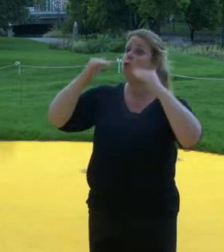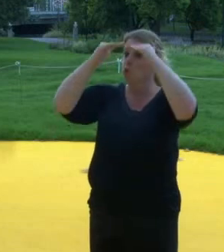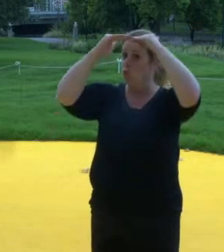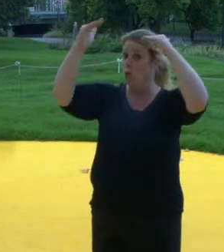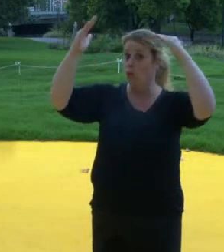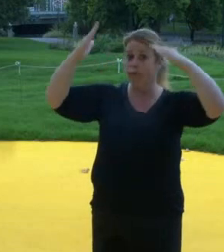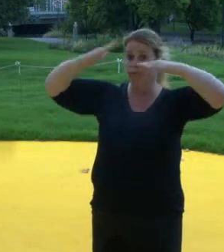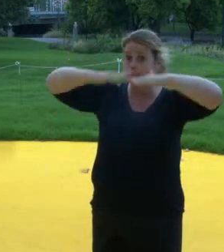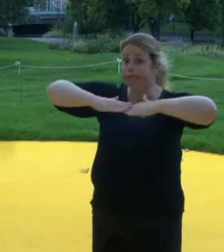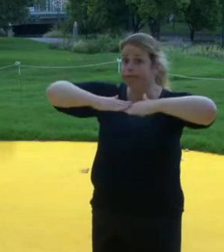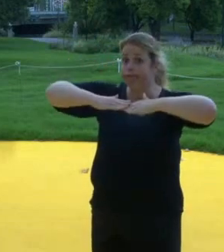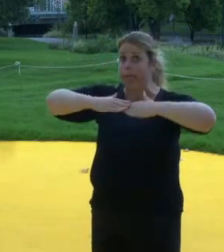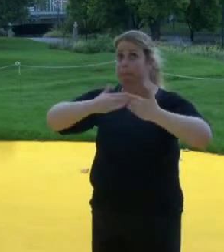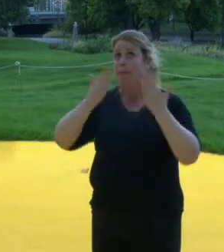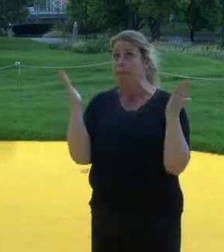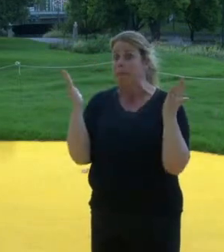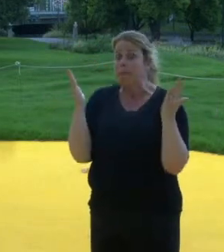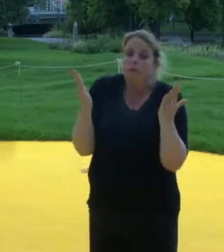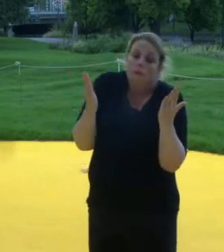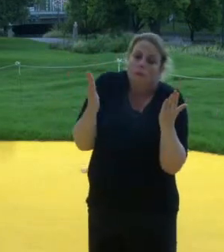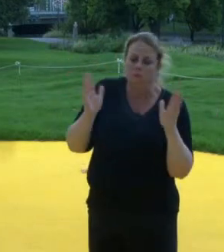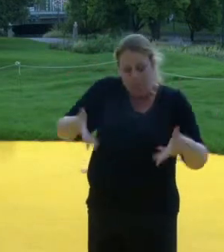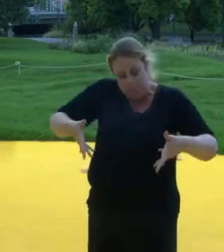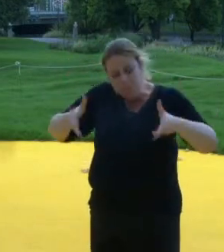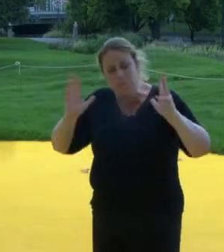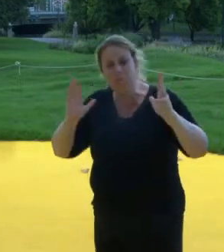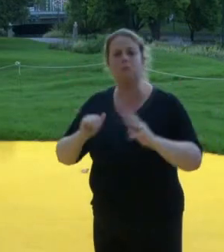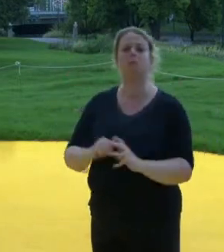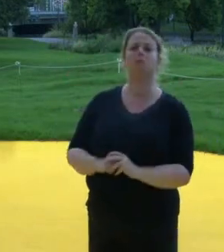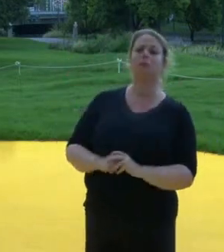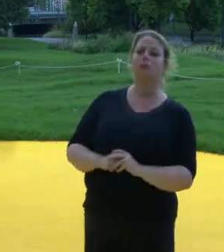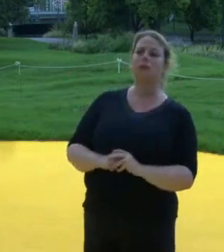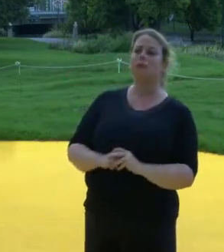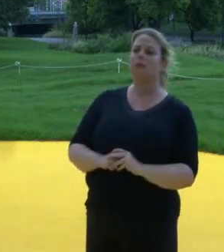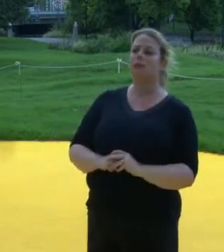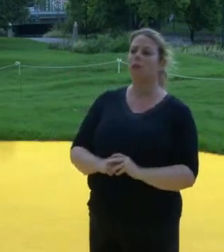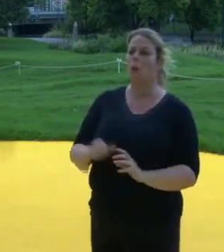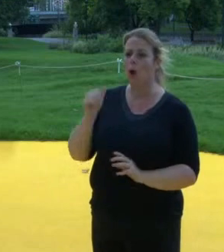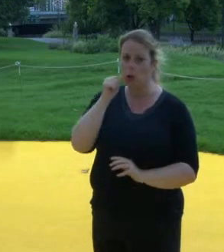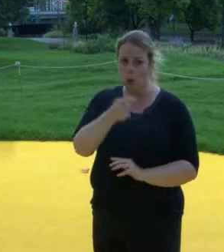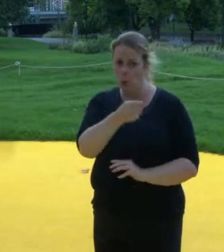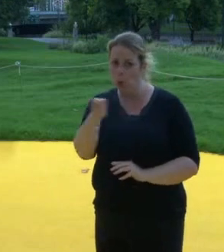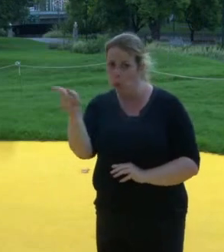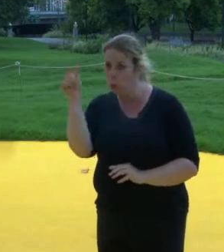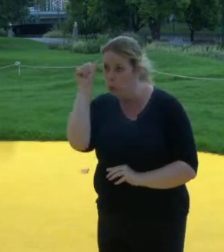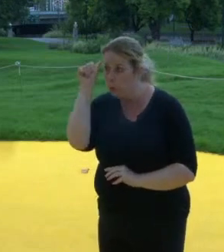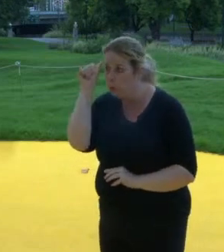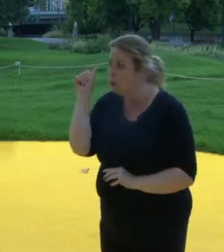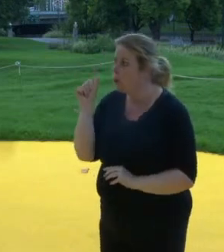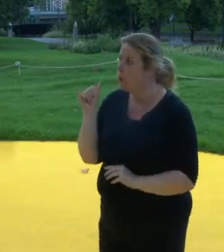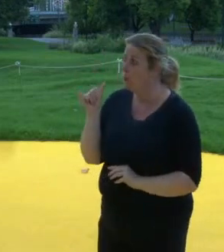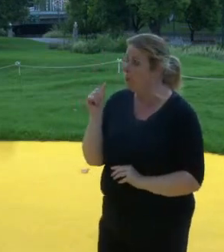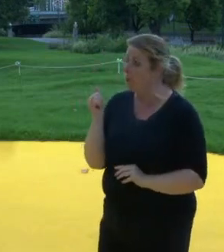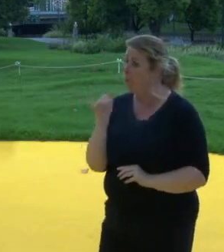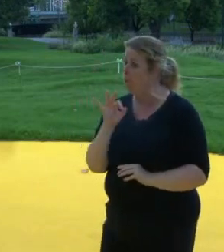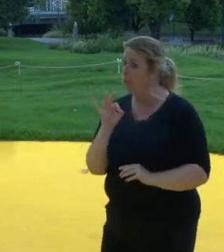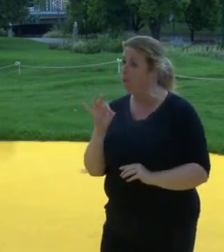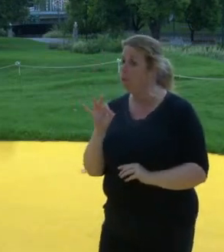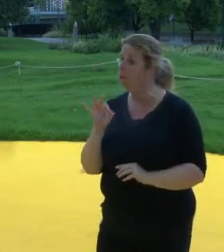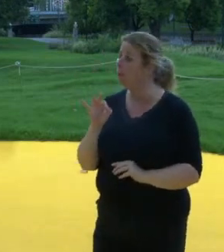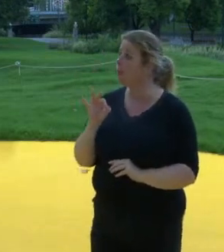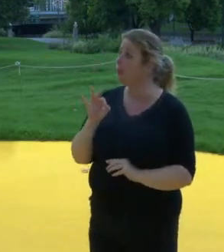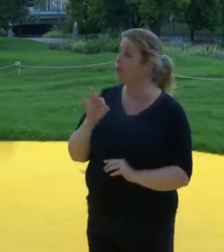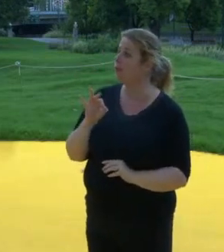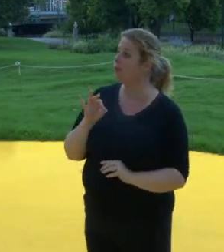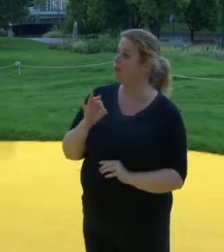So, rock and roll. And we're keeping in mind here, of course, and Minister Pearson, all are aware of this, the stat that came out a